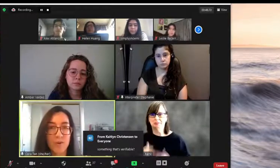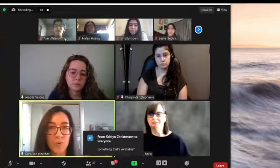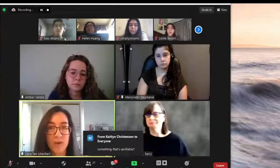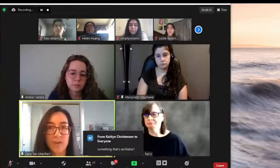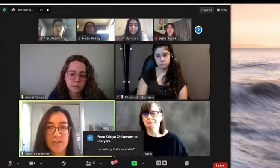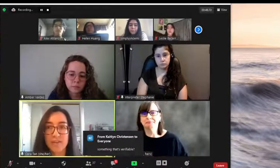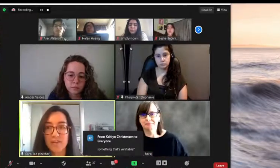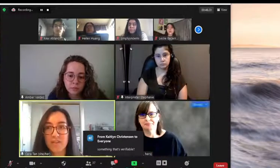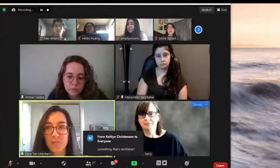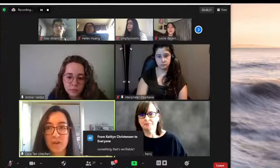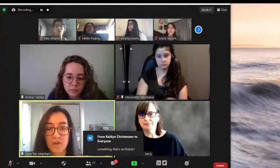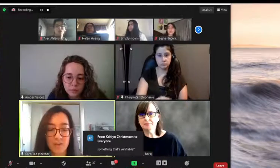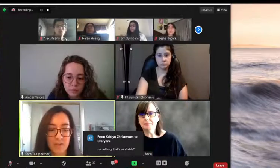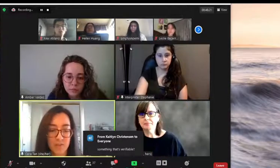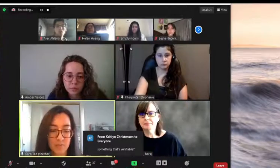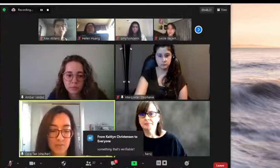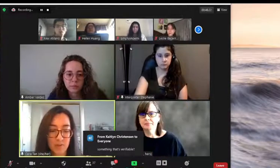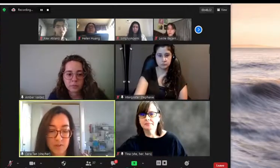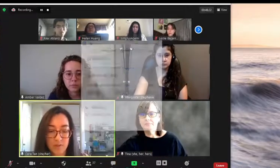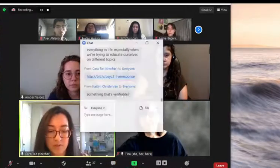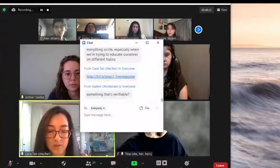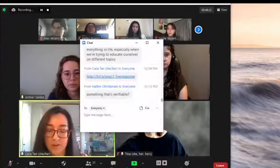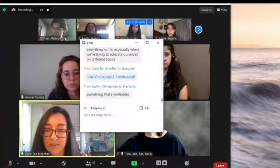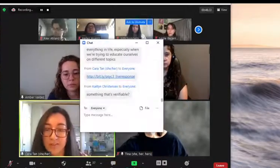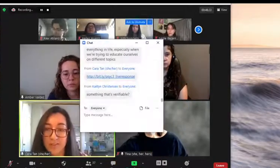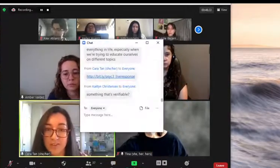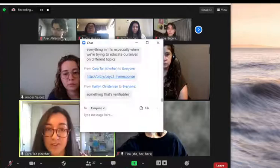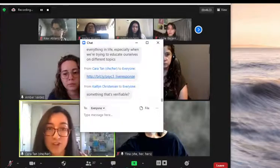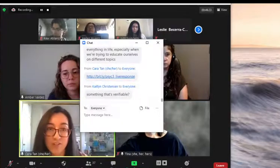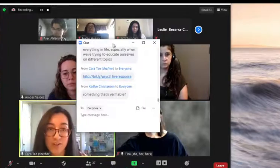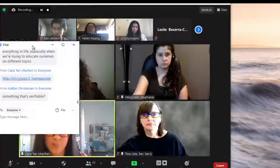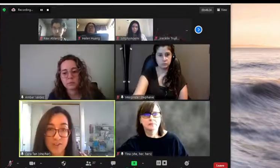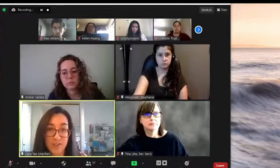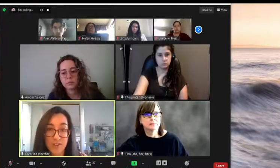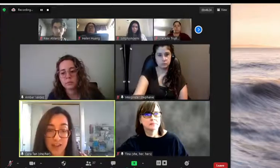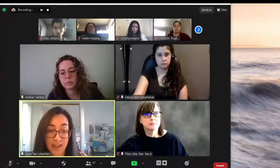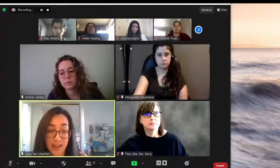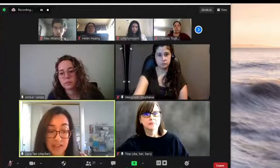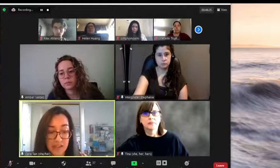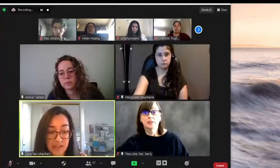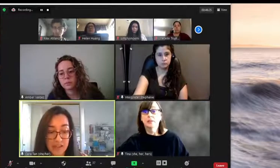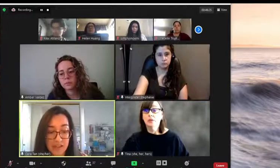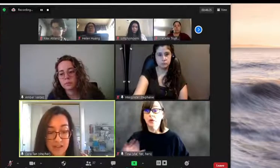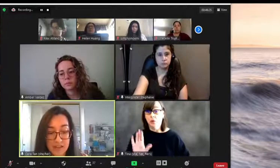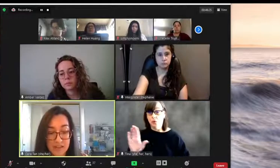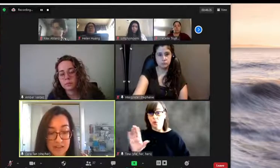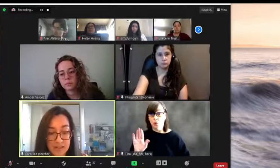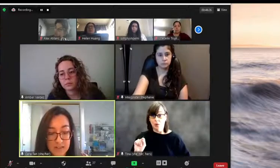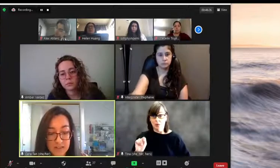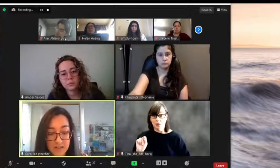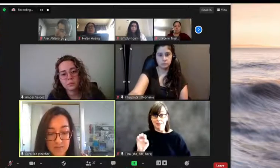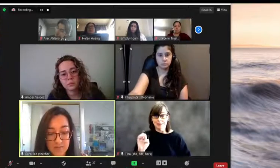talking about what is empiricism. So there is a definition of it on page 10.